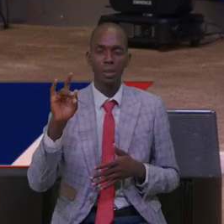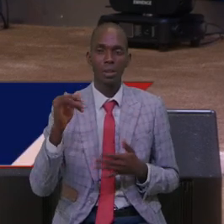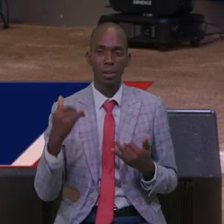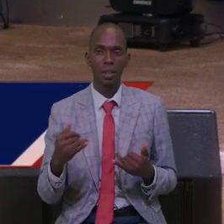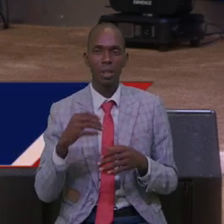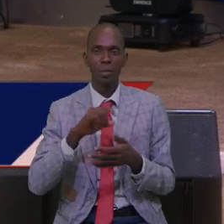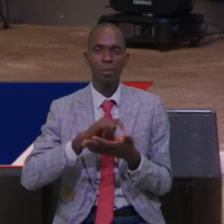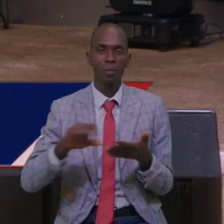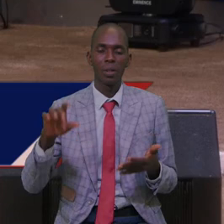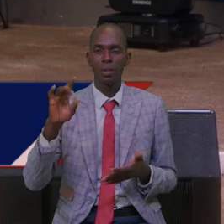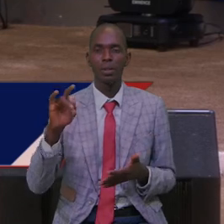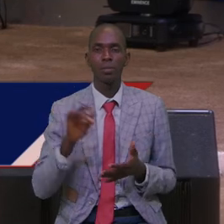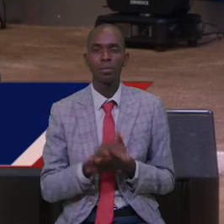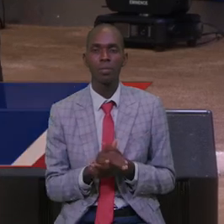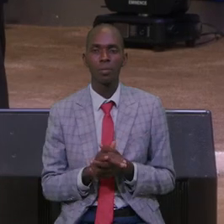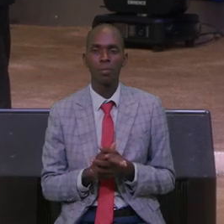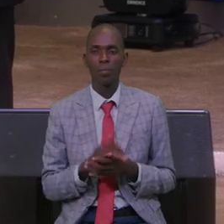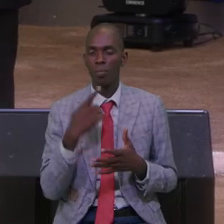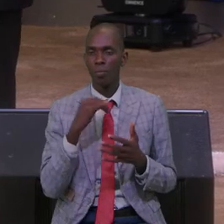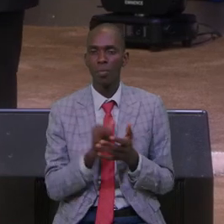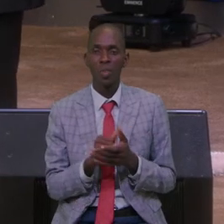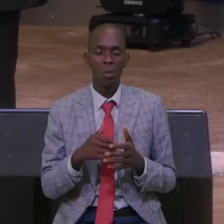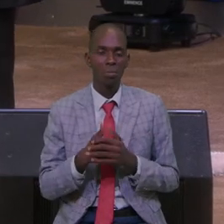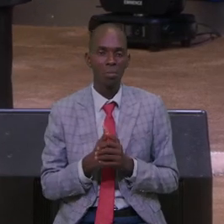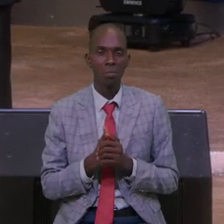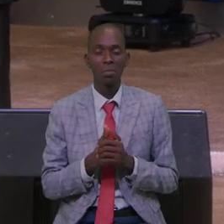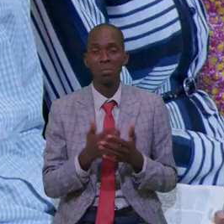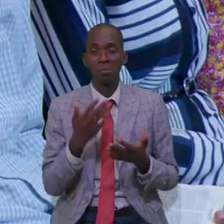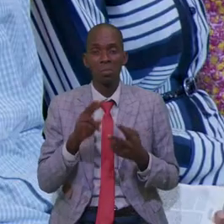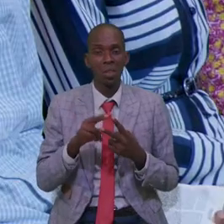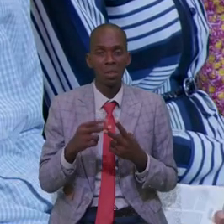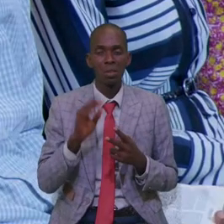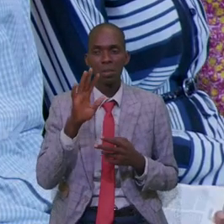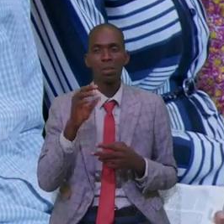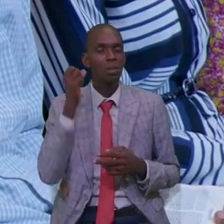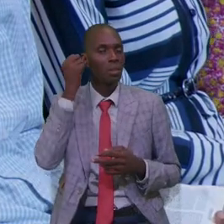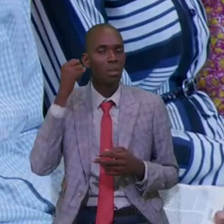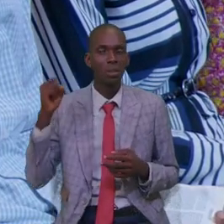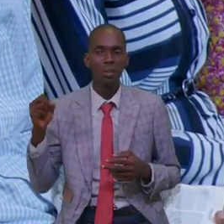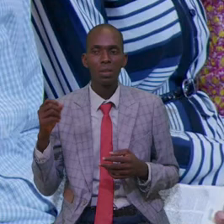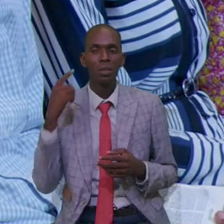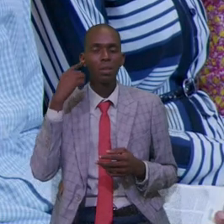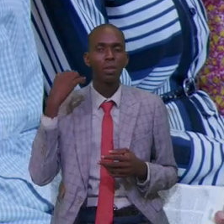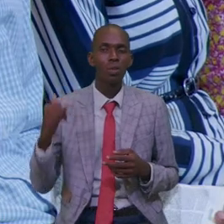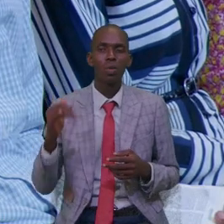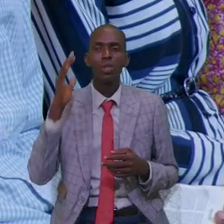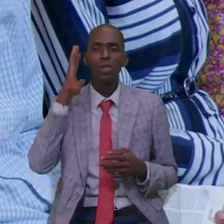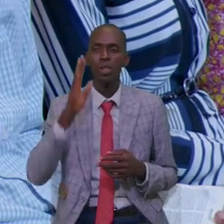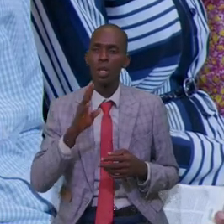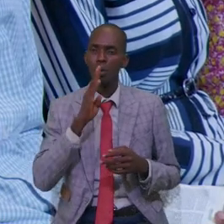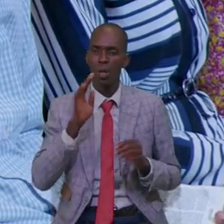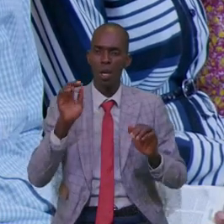verse 18 then tells us, it says, neither their silver nor their gold shall be